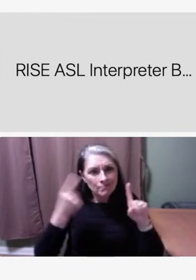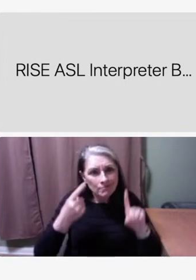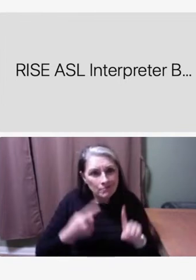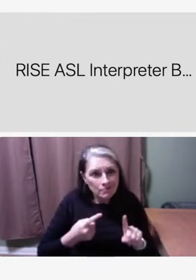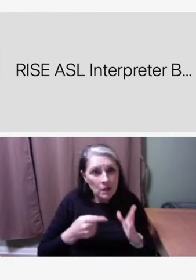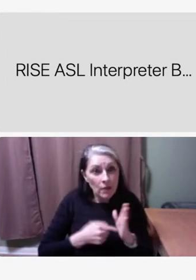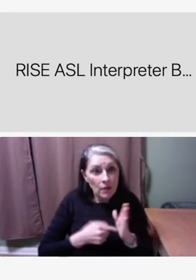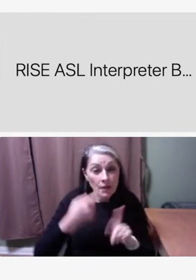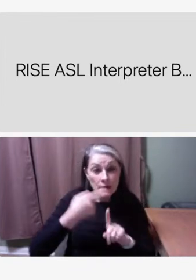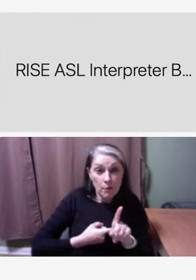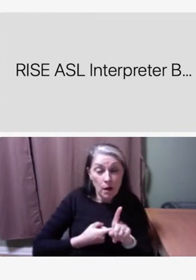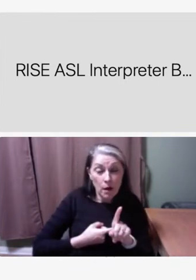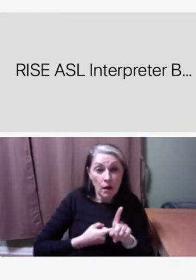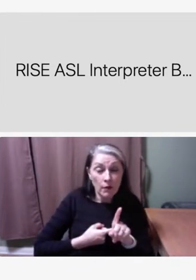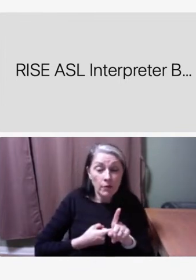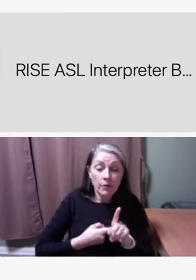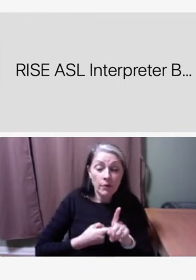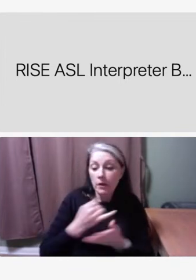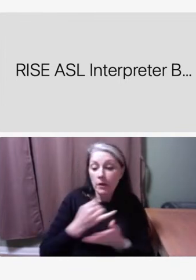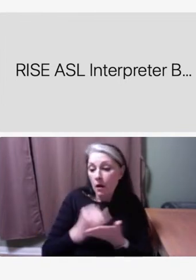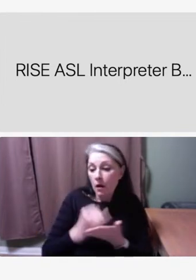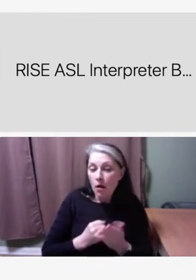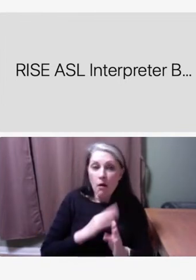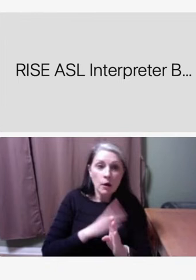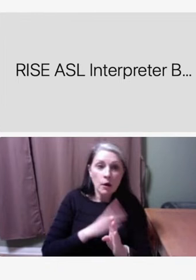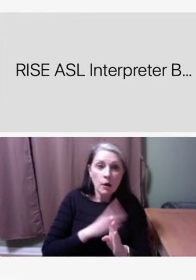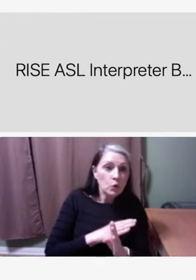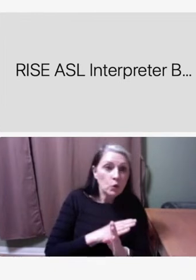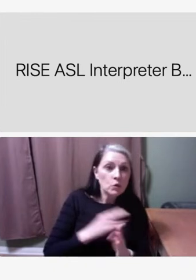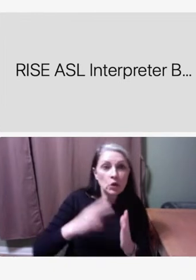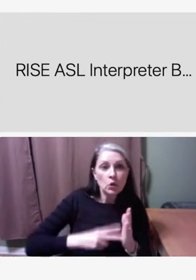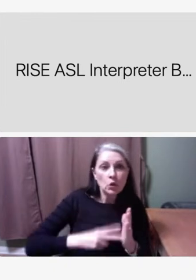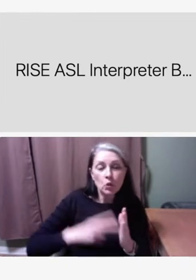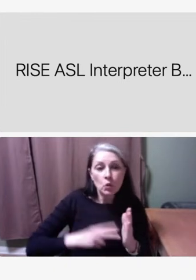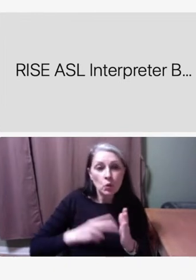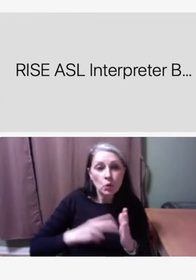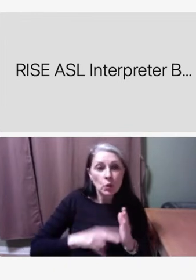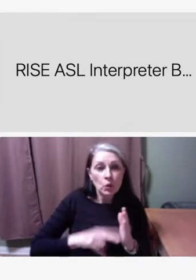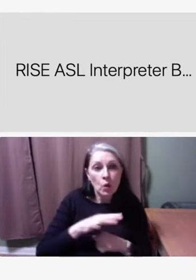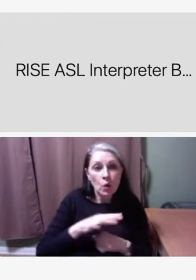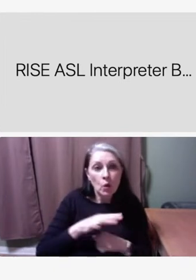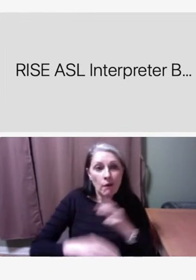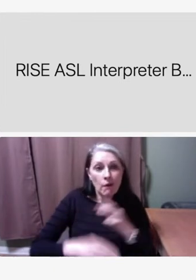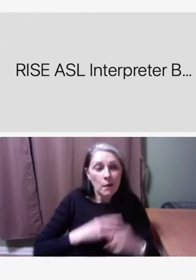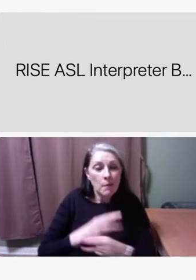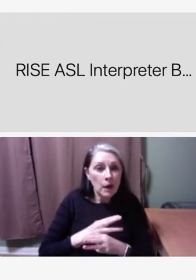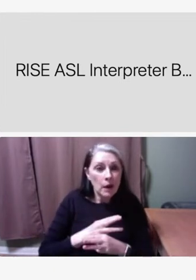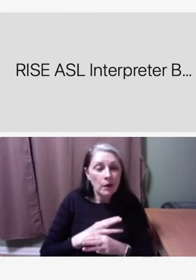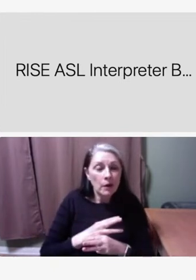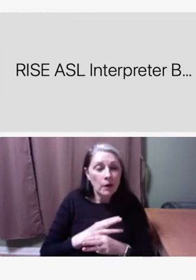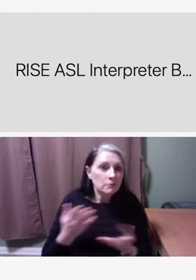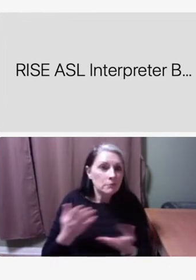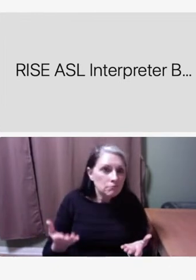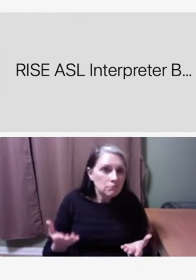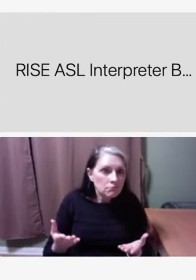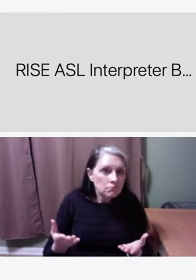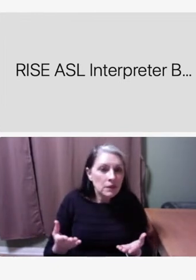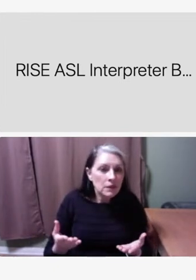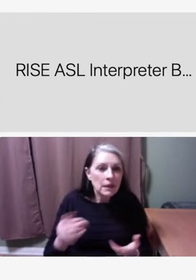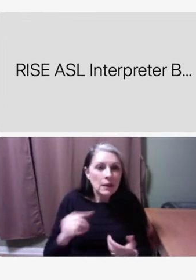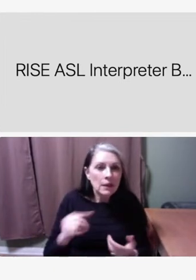in our schools, Read Across America, and women's history. Kids don't usually think about those things, and I encourage everyone